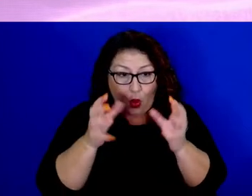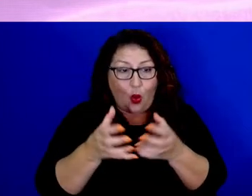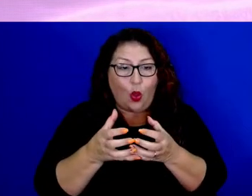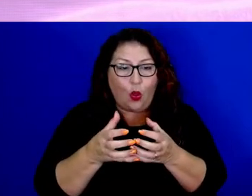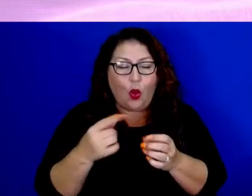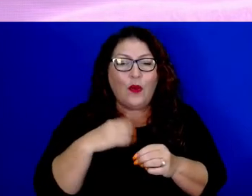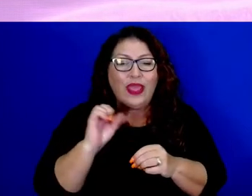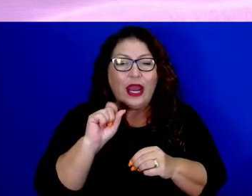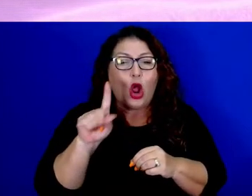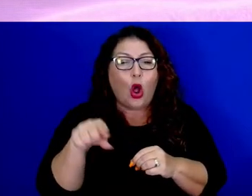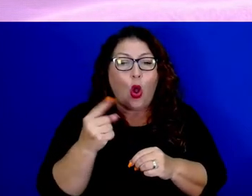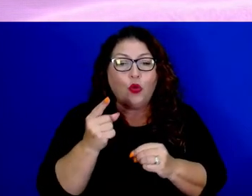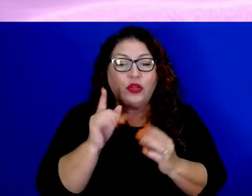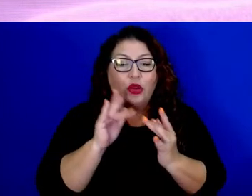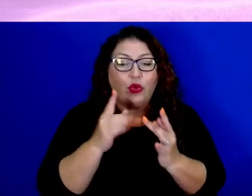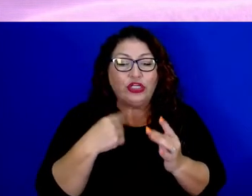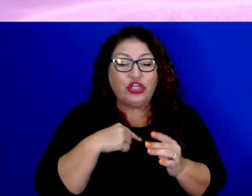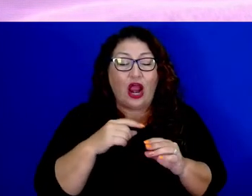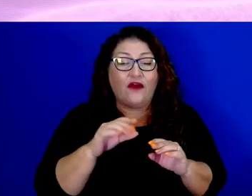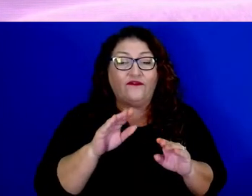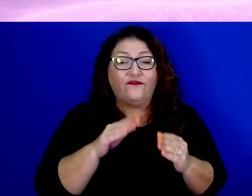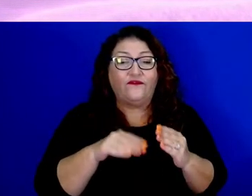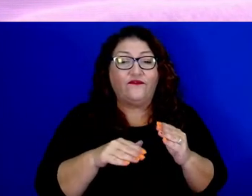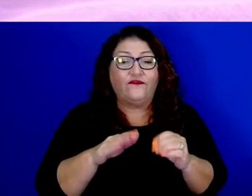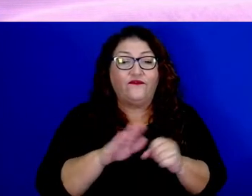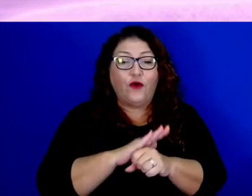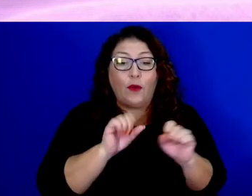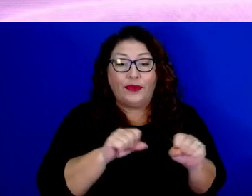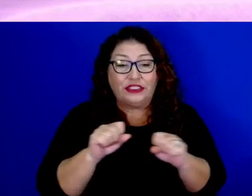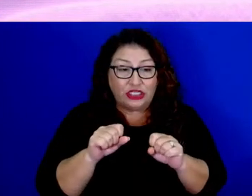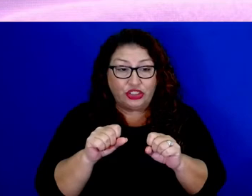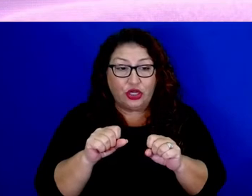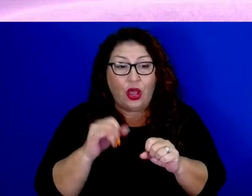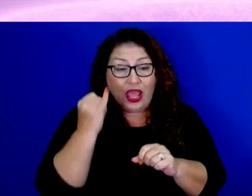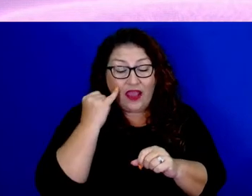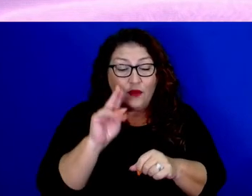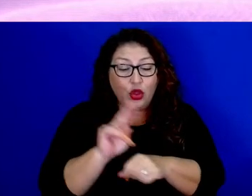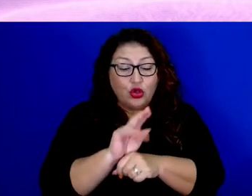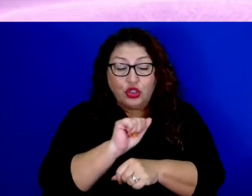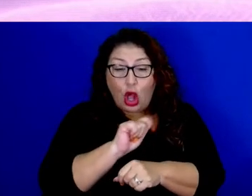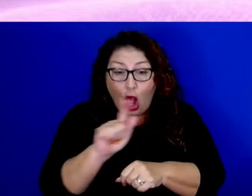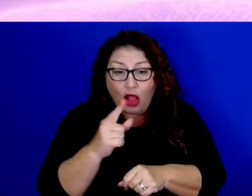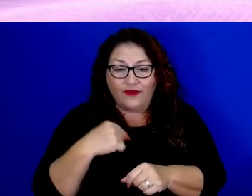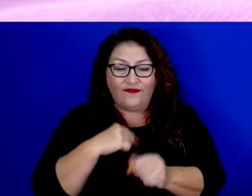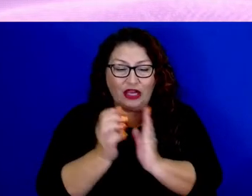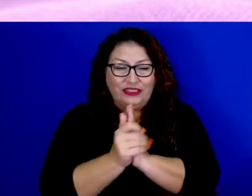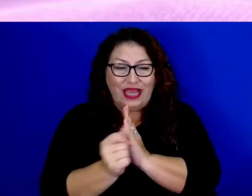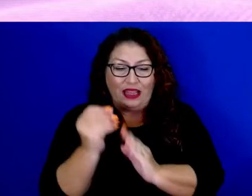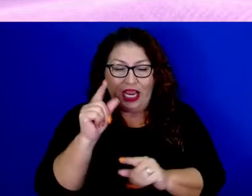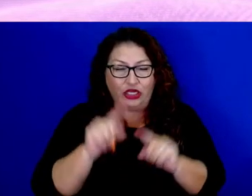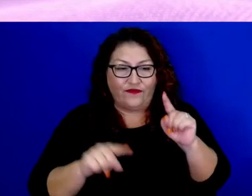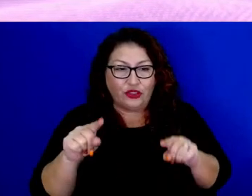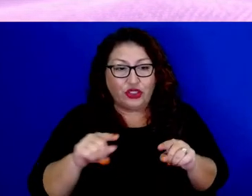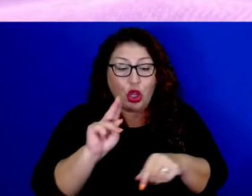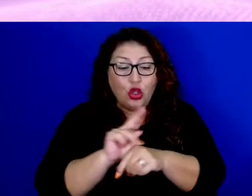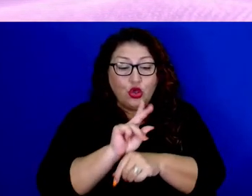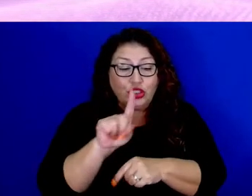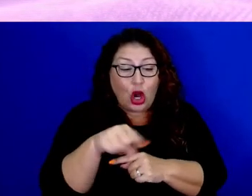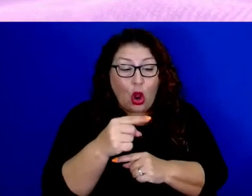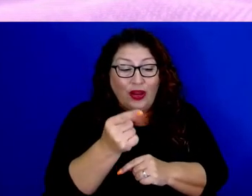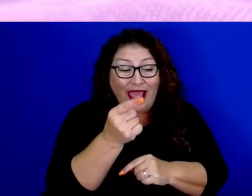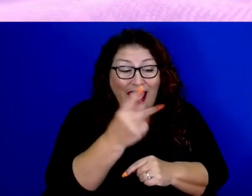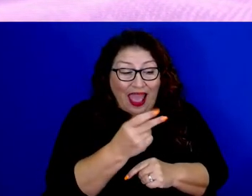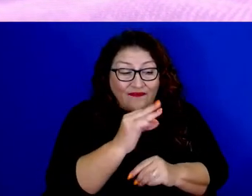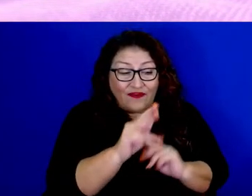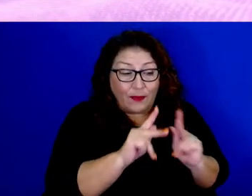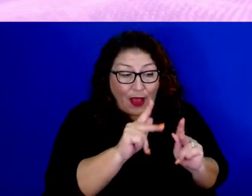full potential if we use all of our talent and diversity. Using only half of the population, half of the